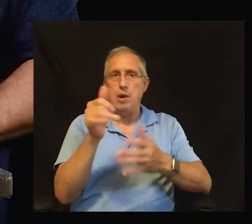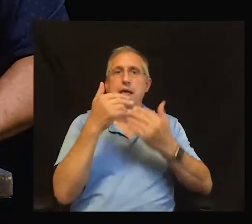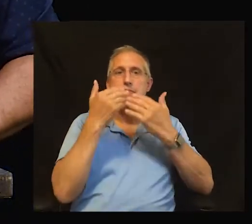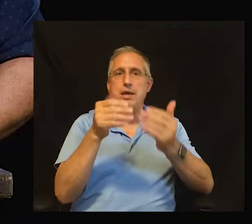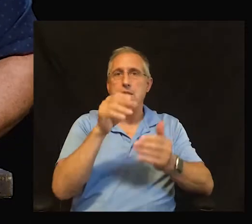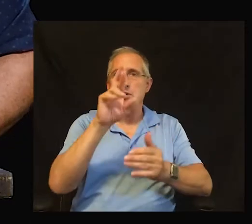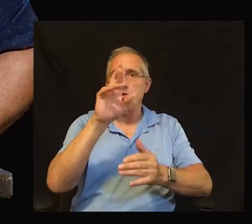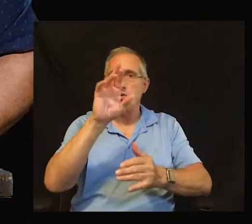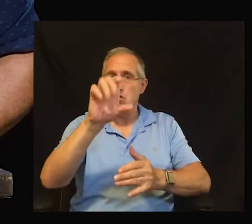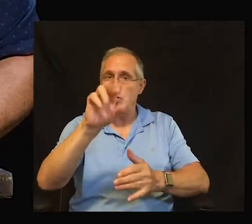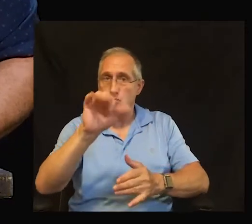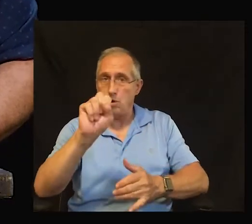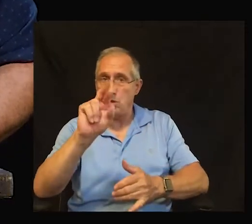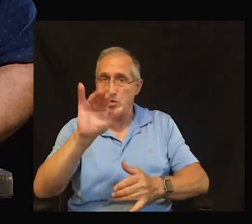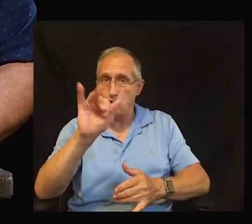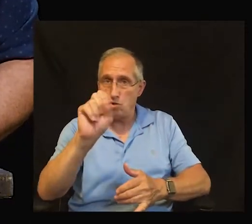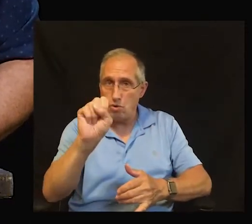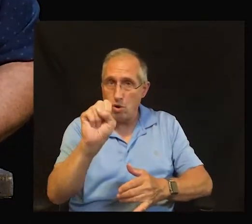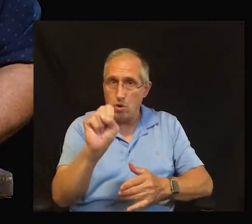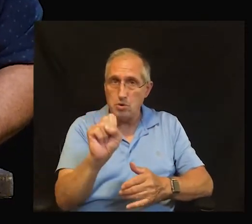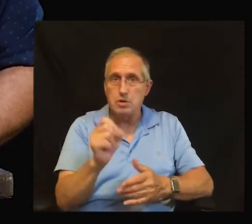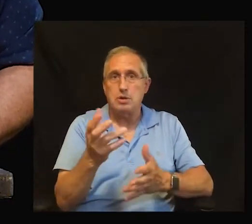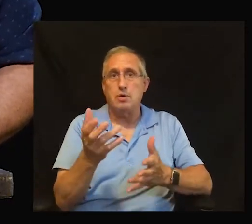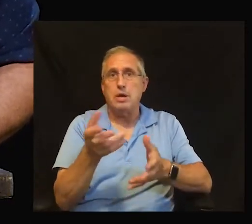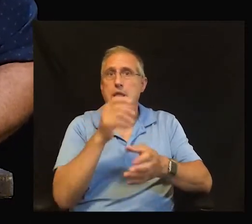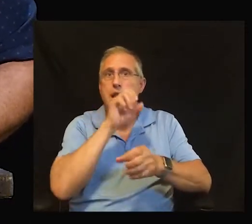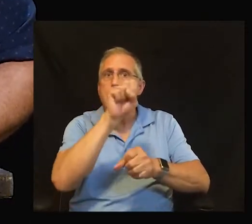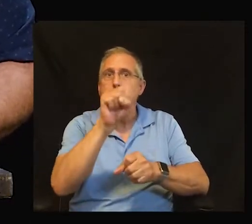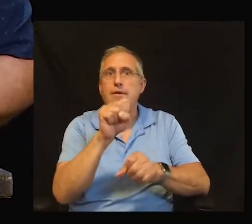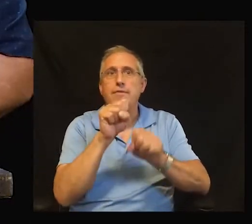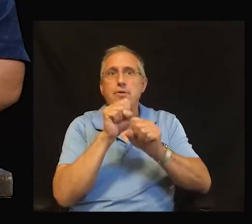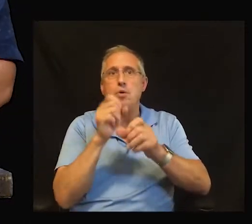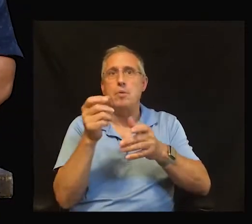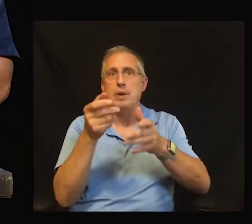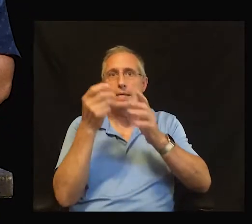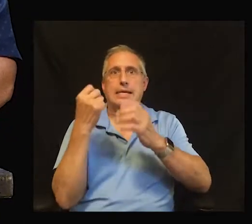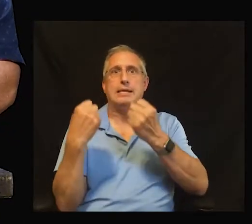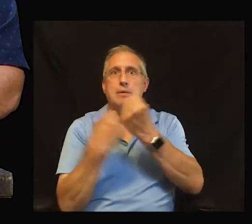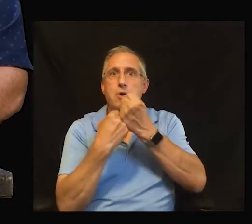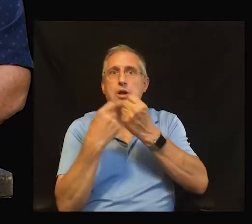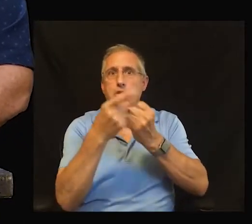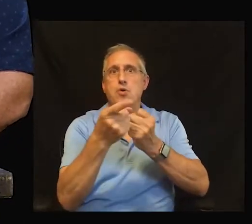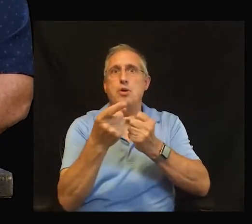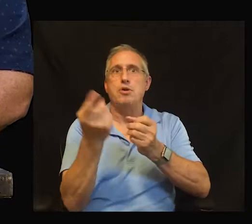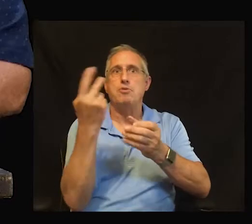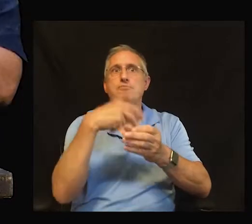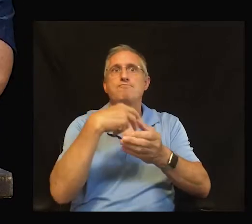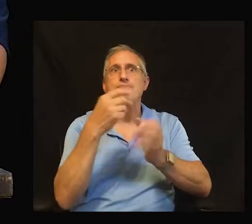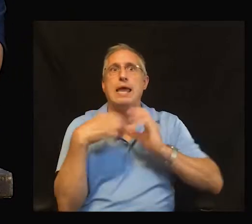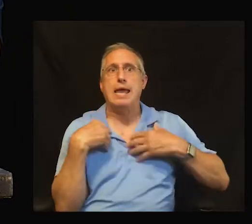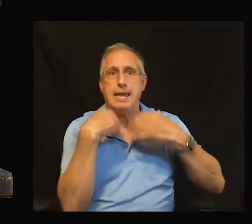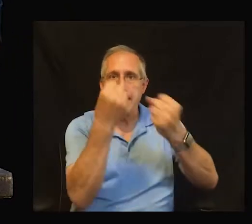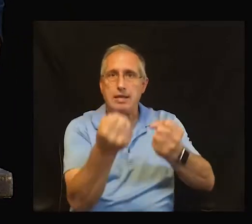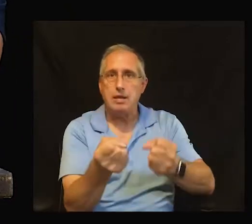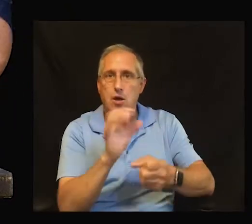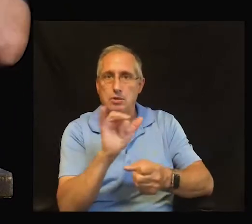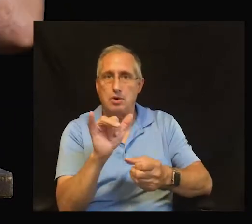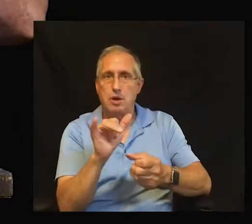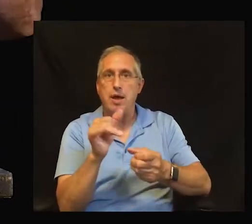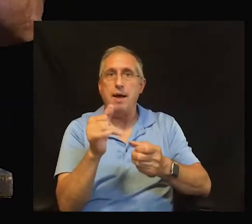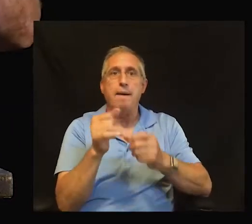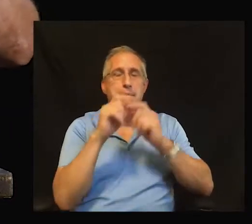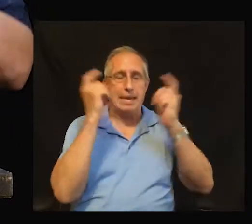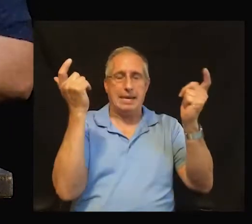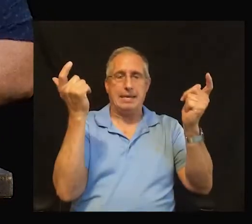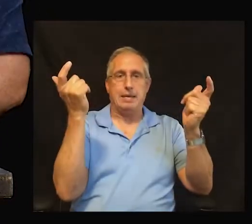thank Crossroads for tuning in. Crossroads Recovery, we love you guys and we're standing with you in your recovery. We're in it with you. And then I want to say a